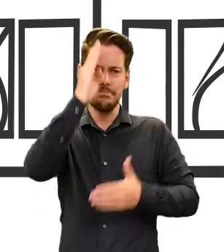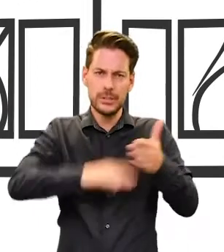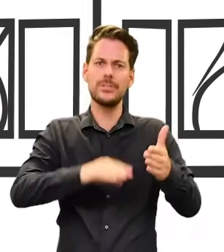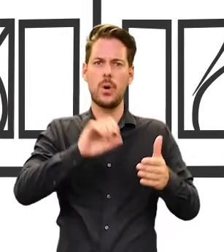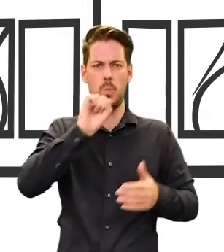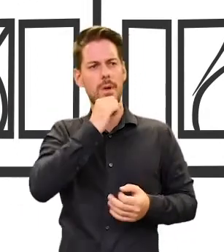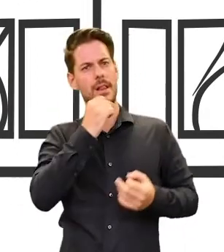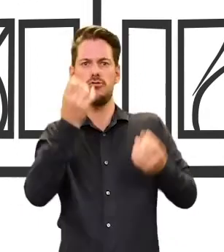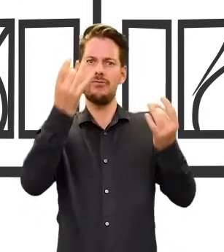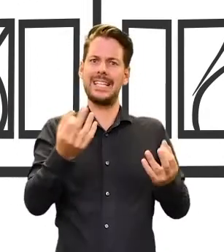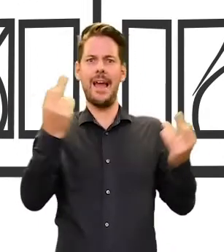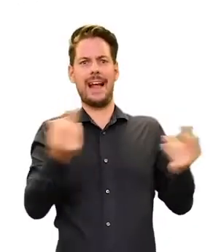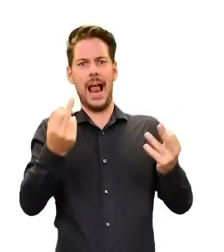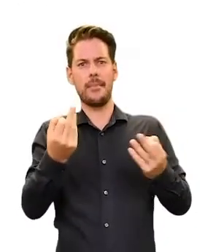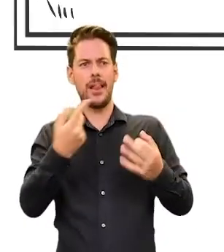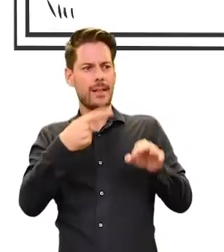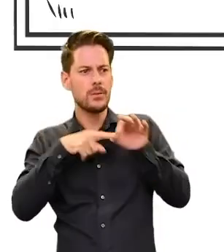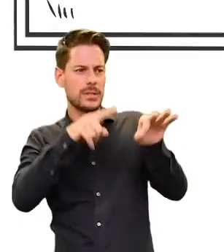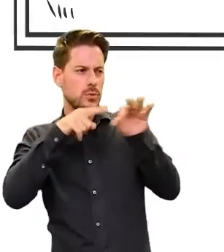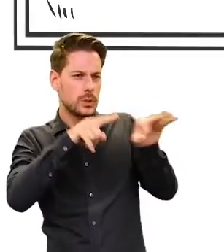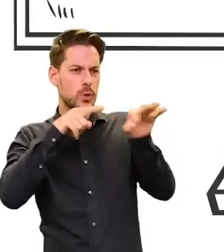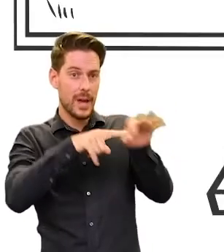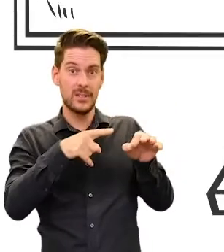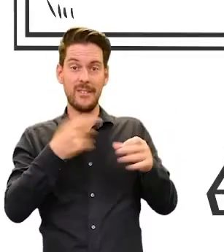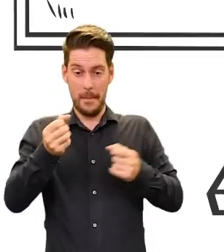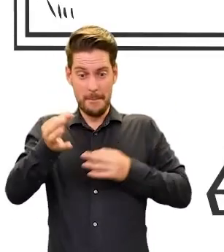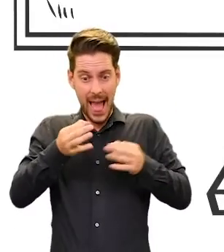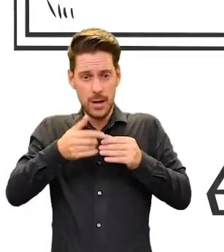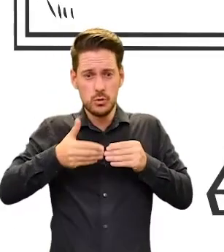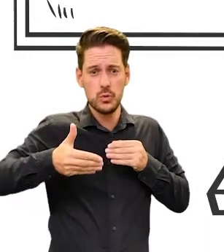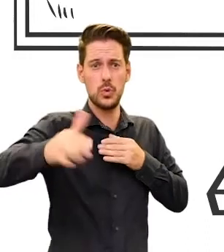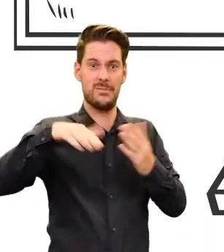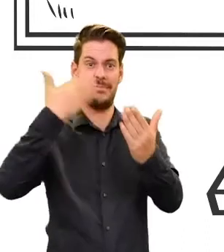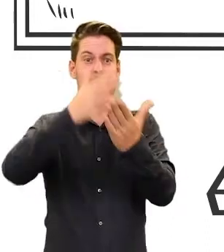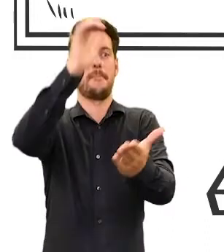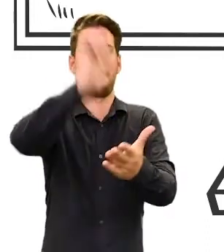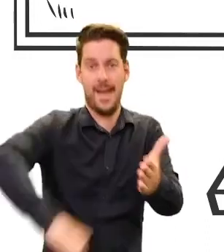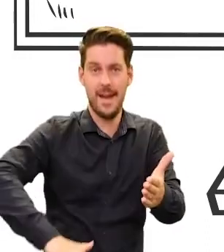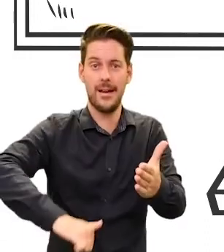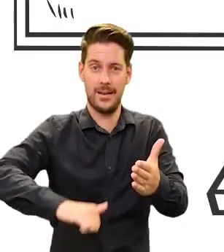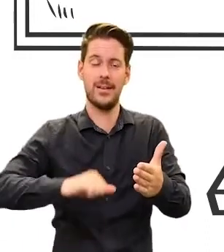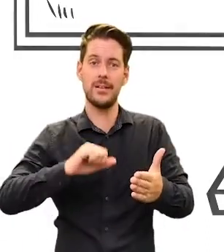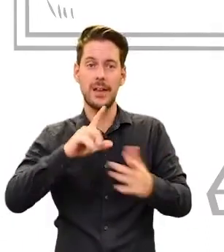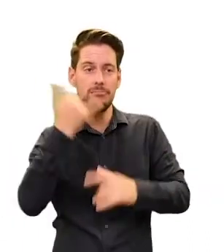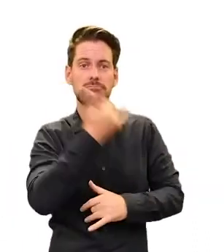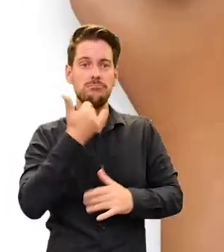property officer will be available to answer your questions from the planning stage and right throughout the acquisition